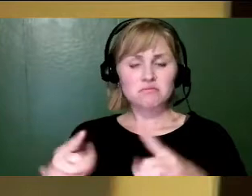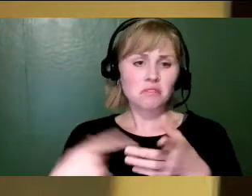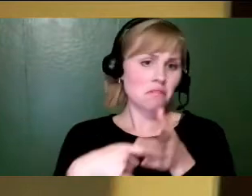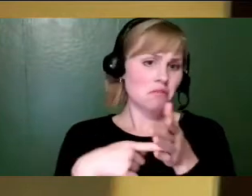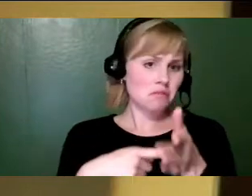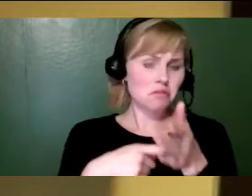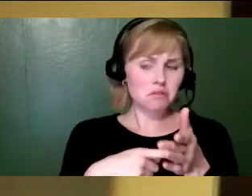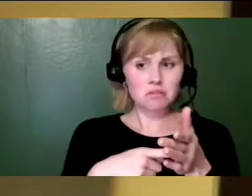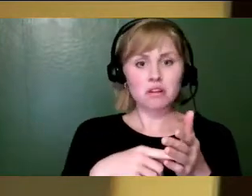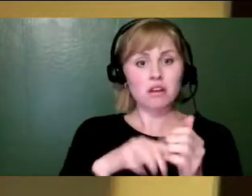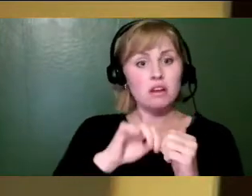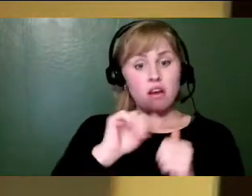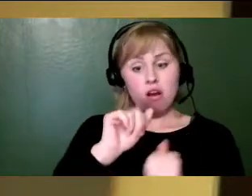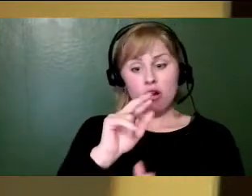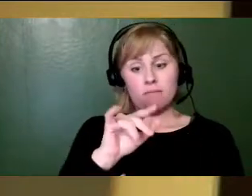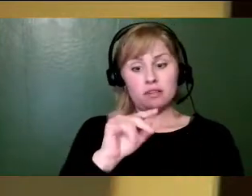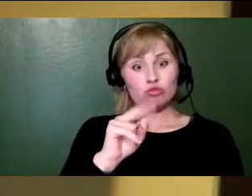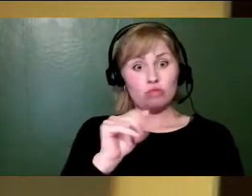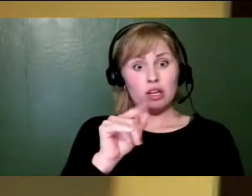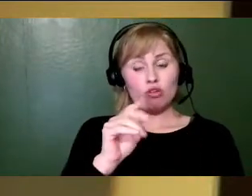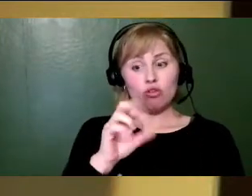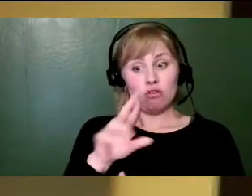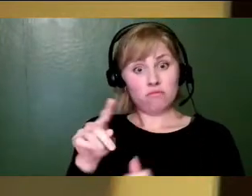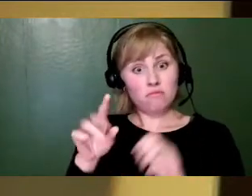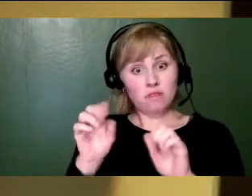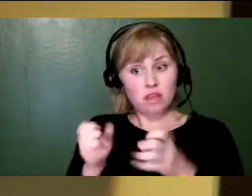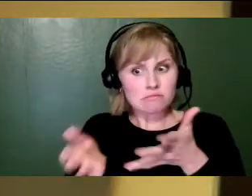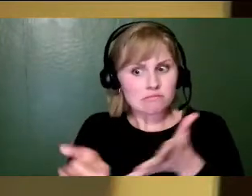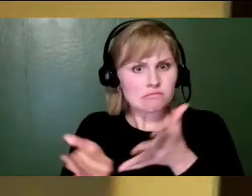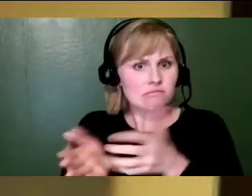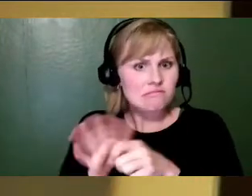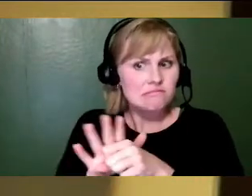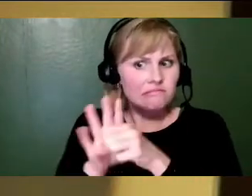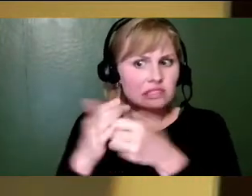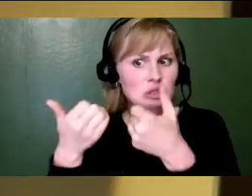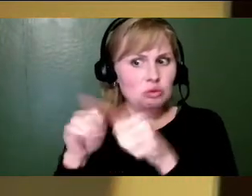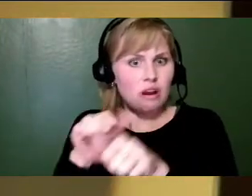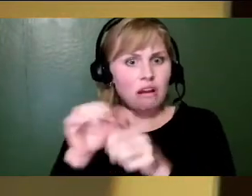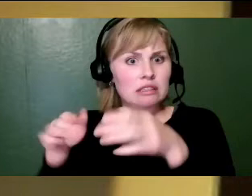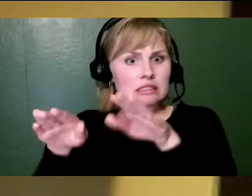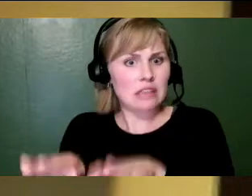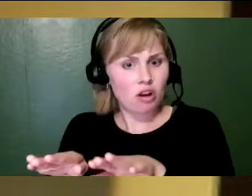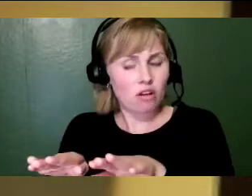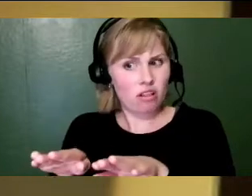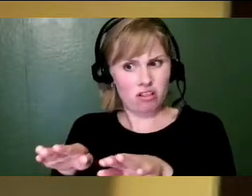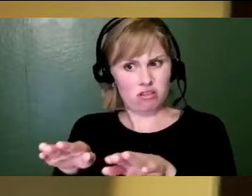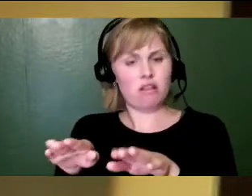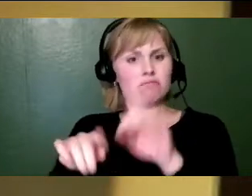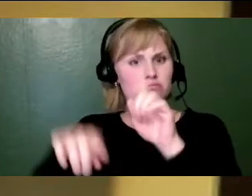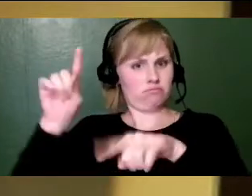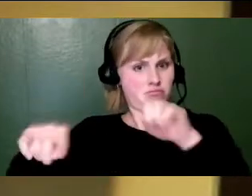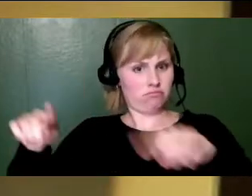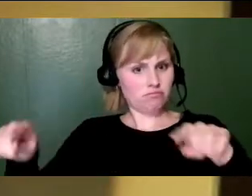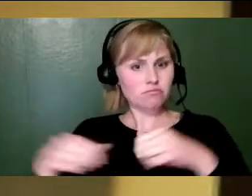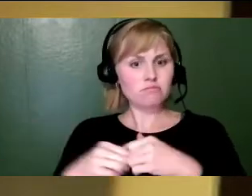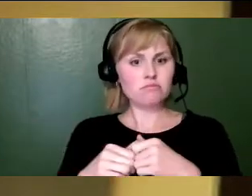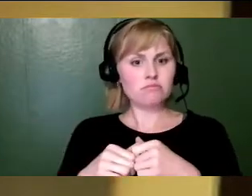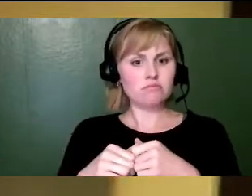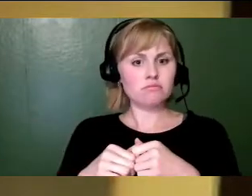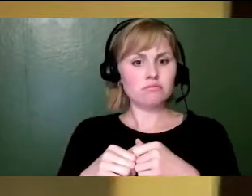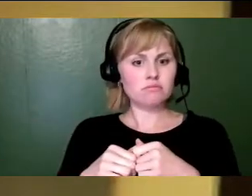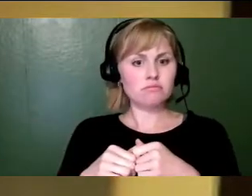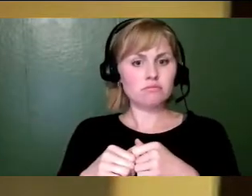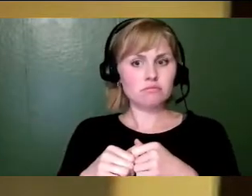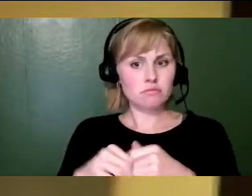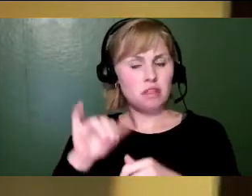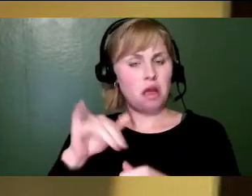parties to settle, how much counsel are expected or permitted to help prepare witnesses, and more expected findings like